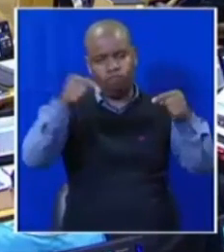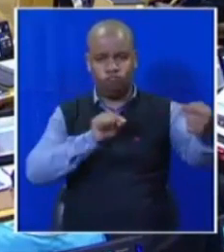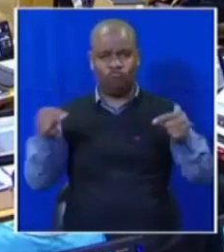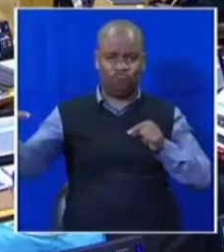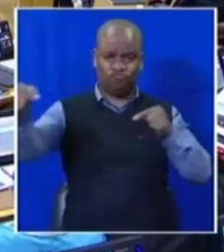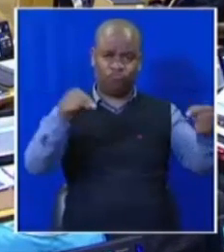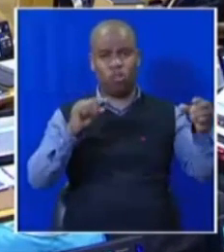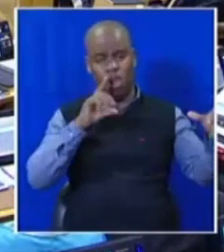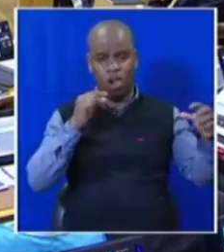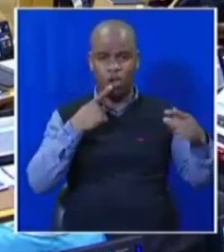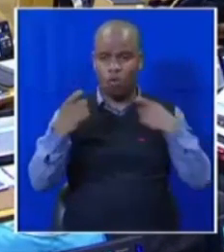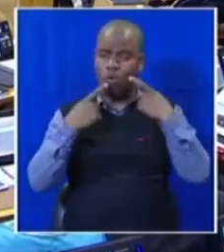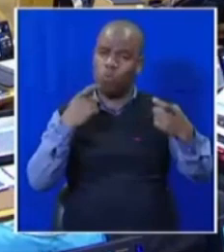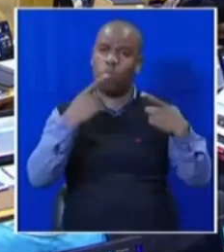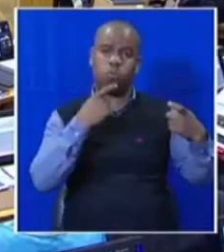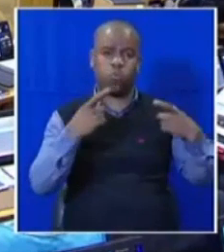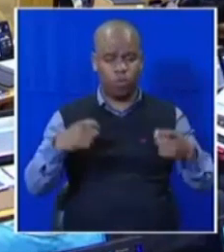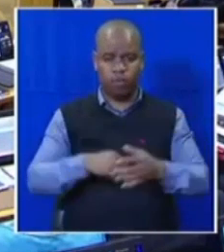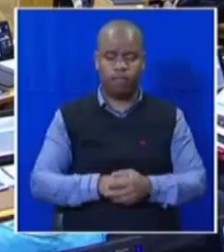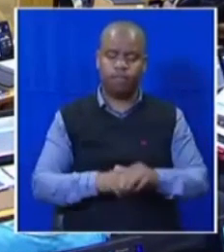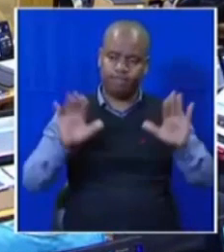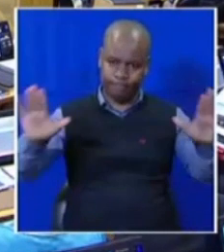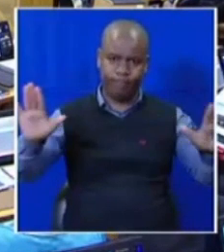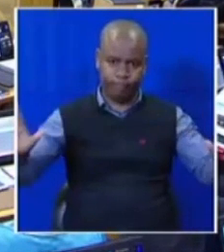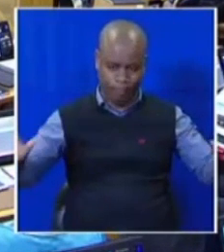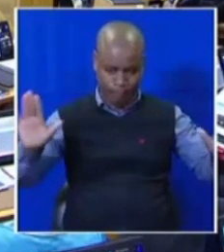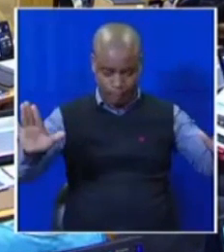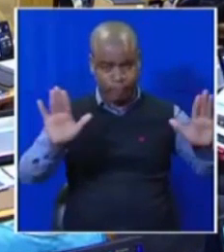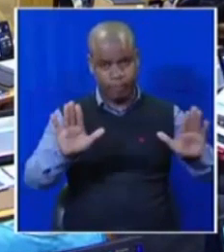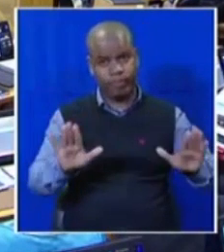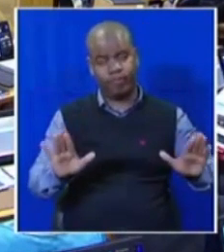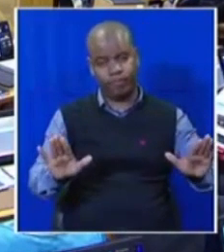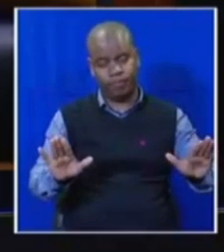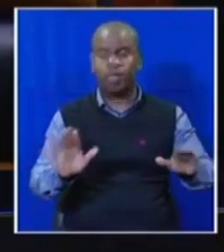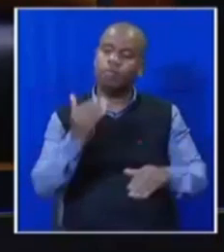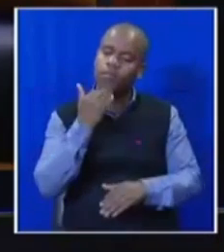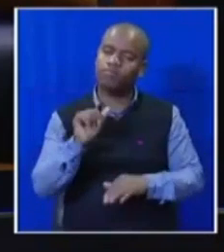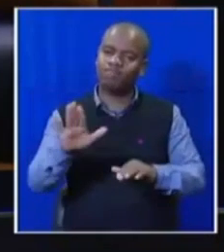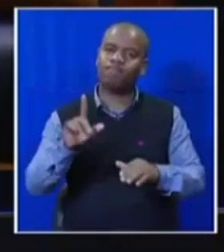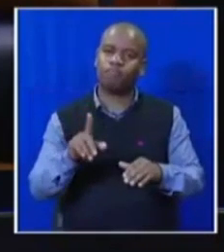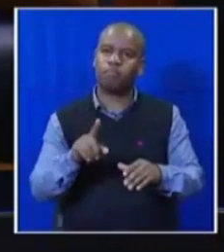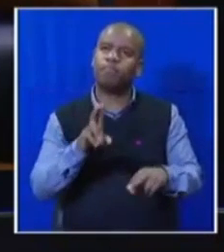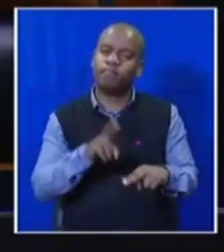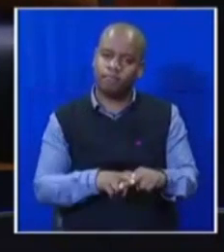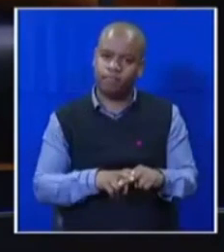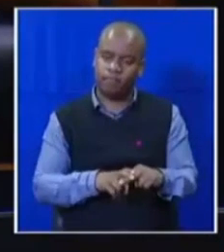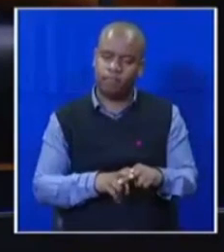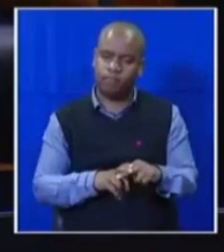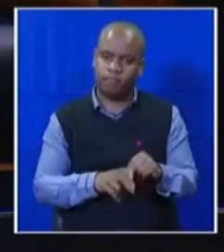seat. Deputy And you have Speaker. closed the matter. Let me direct you. Let me direct you, honorable member. Take your seat. Honorable member,